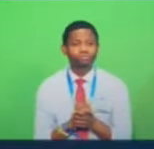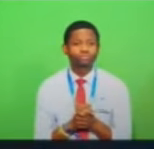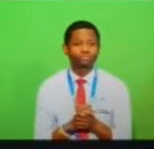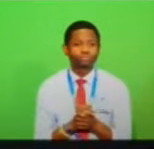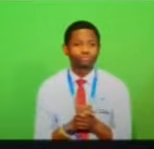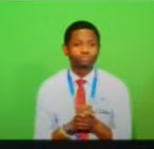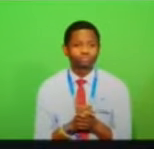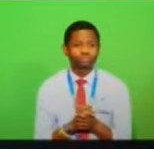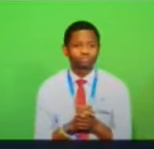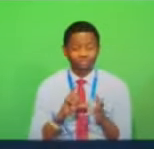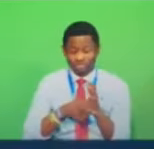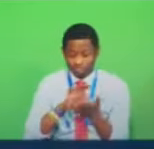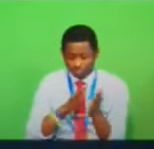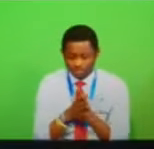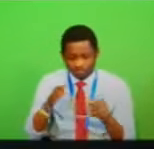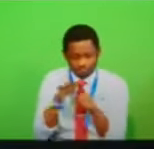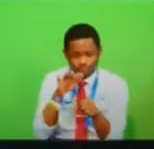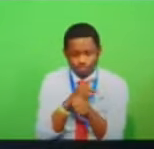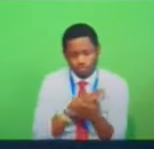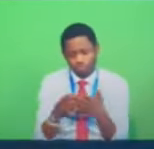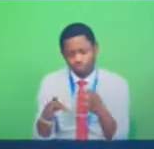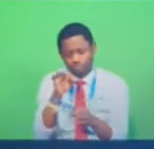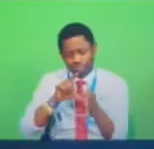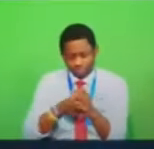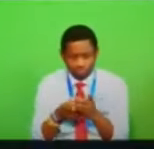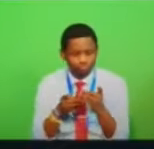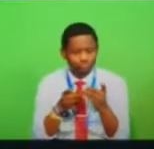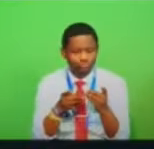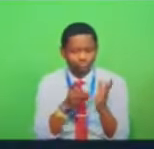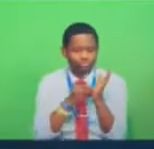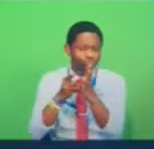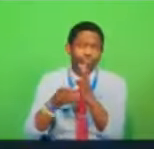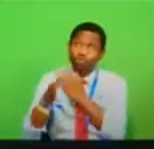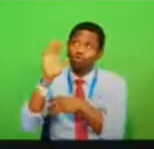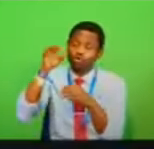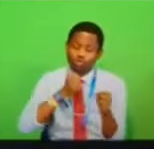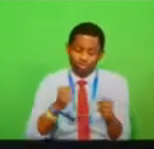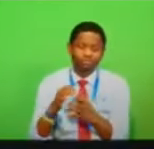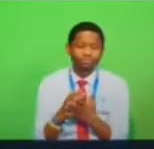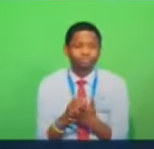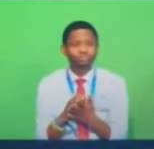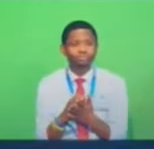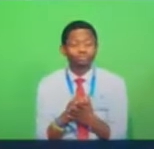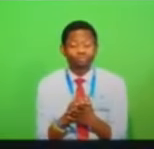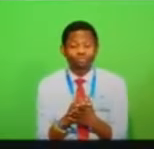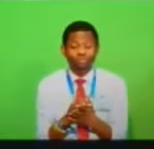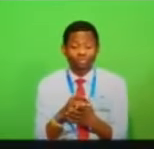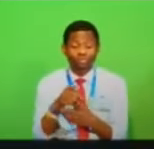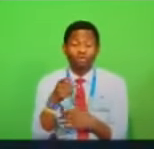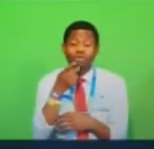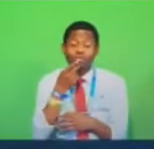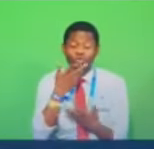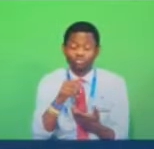And then let us be full of the Holy Spirit so that we can demonstrate the power of God. As for Paul, he says he doesn't want people's faith to be based on